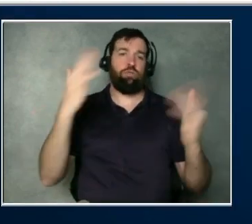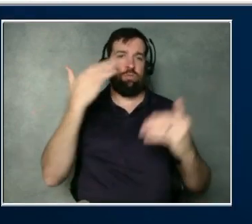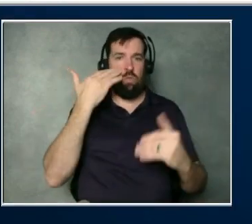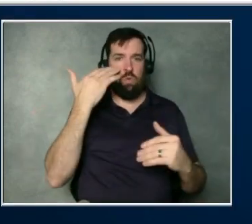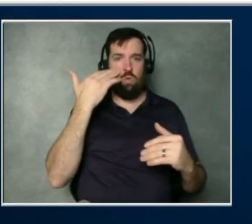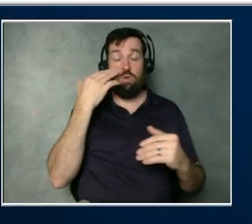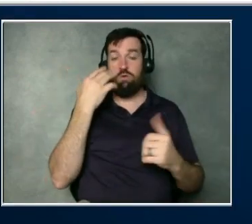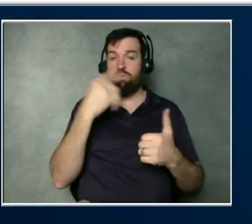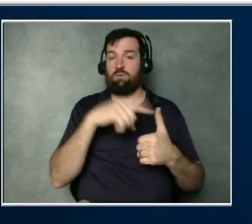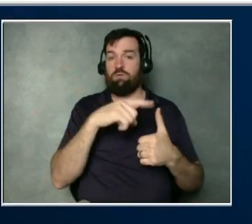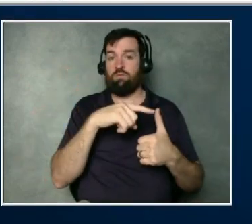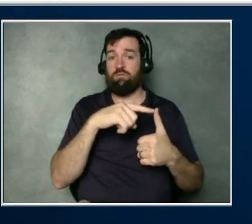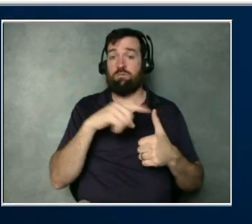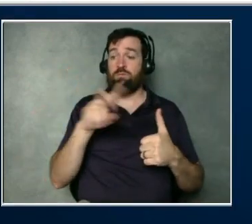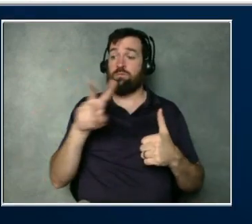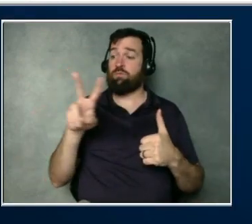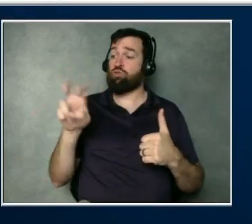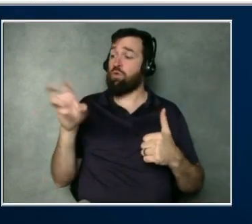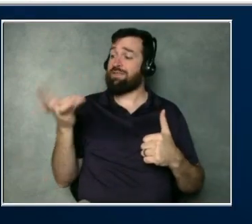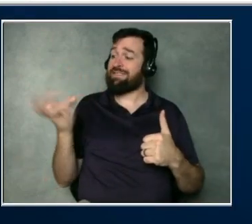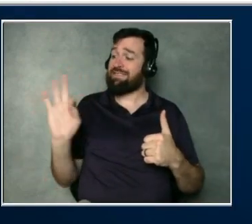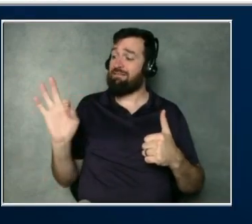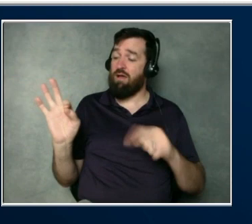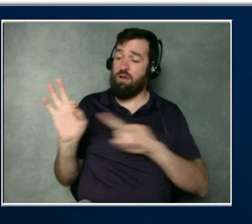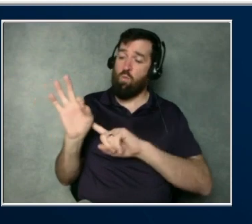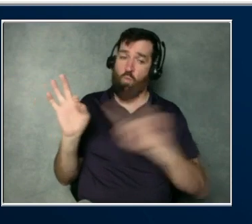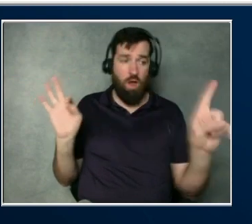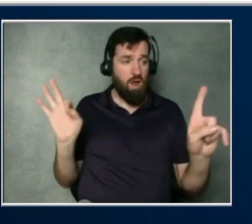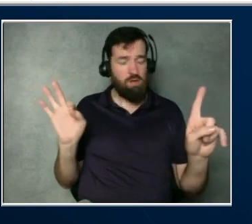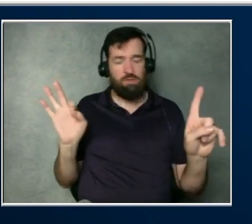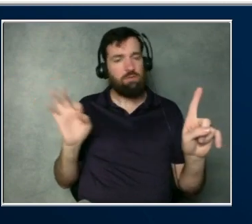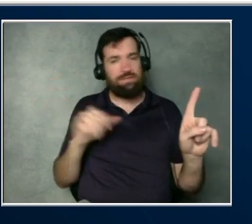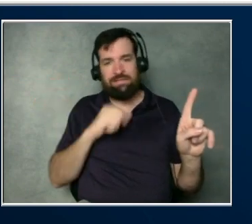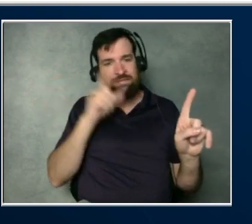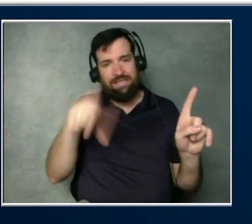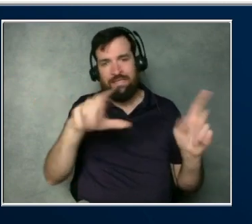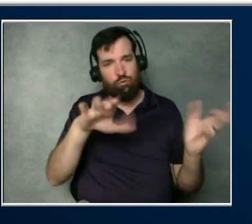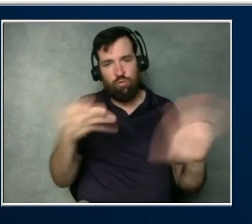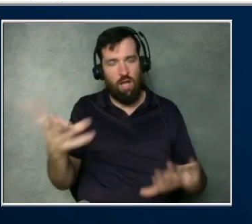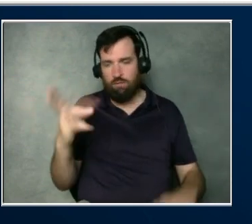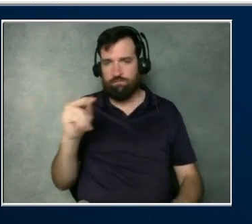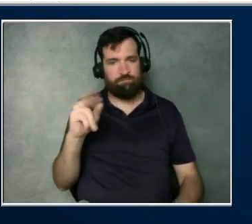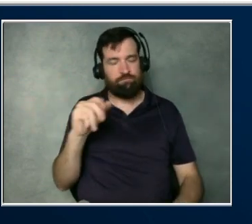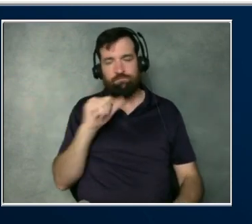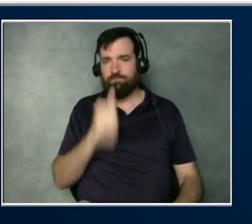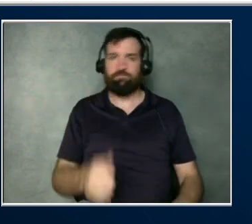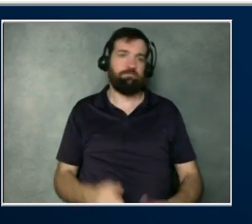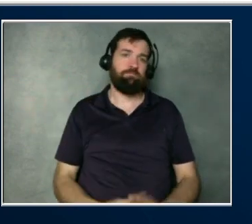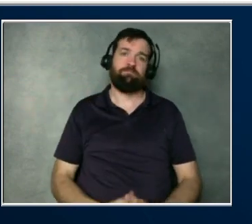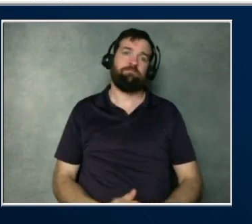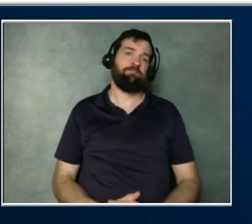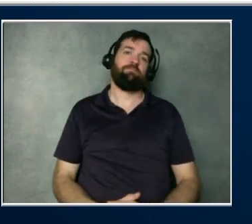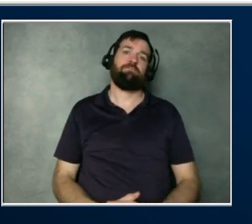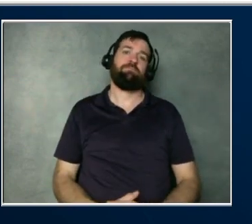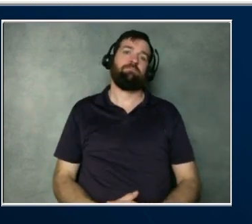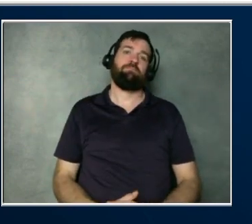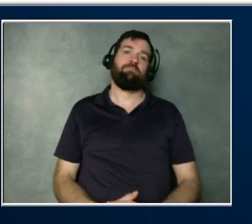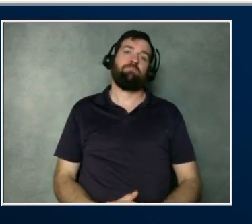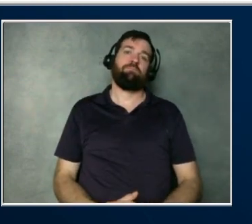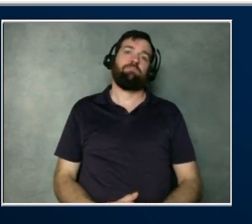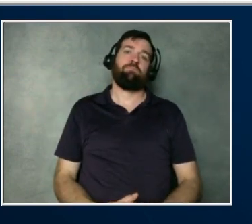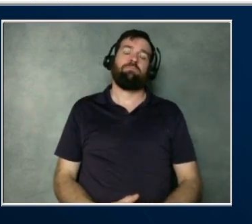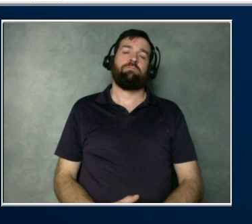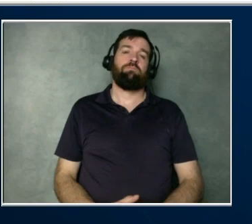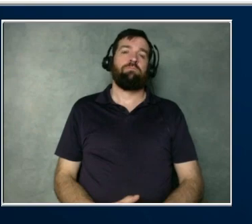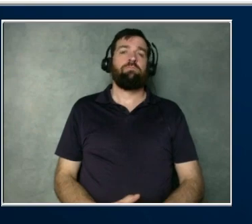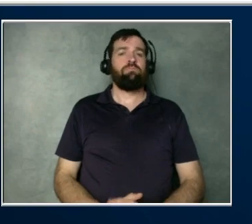in 269 Americans did not need to die from COVID. They did not need to die. Yeah. And that is a